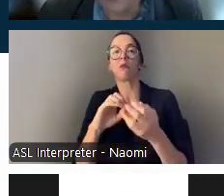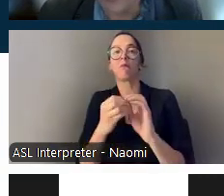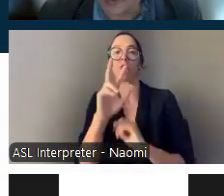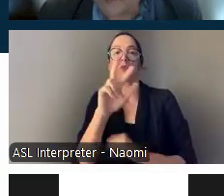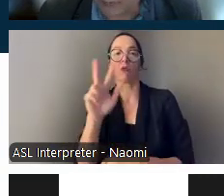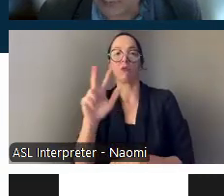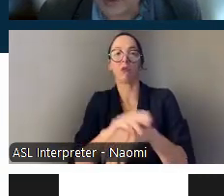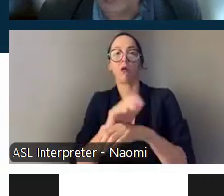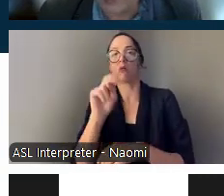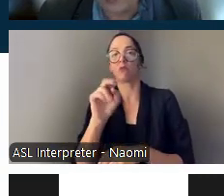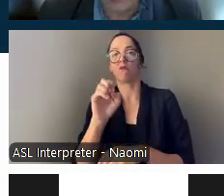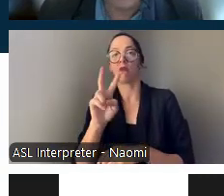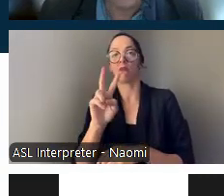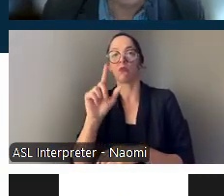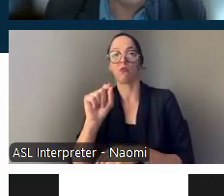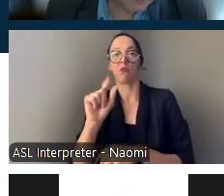November 2024 ballot,